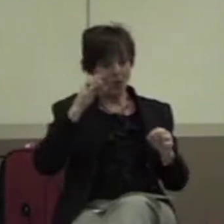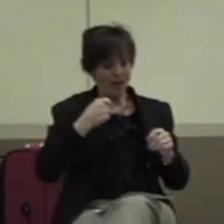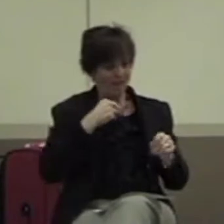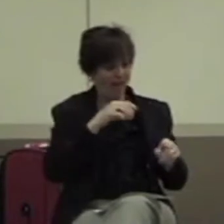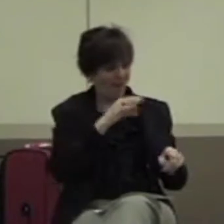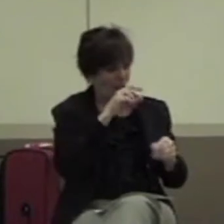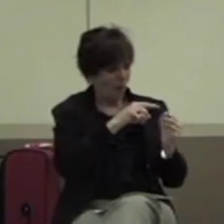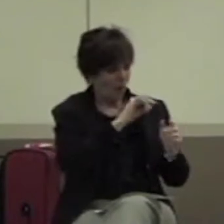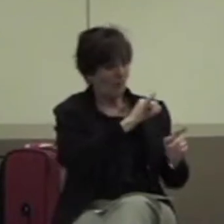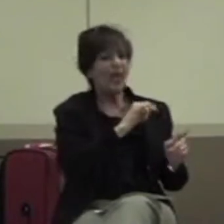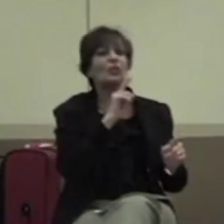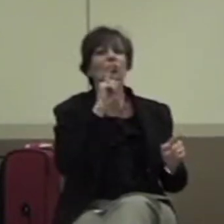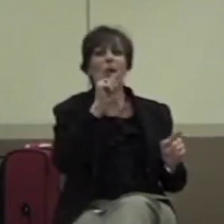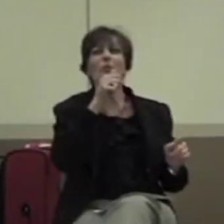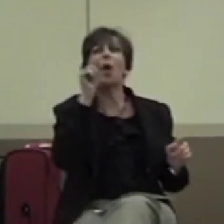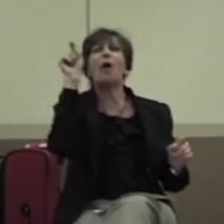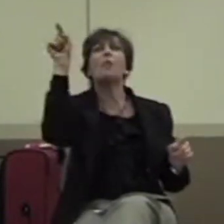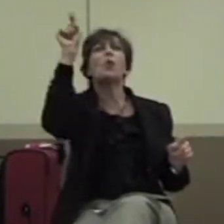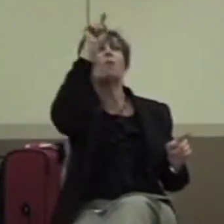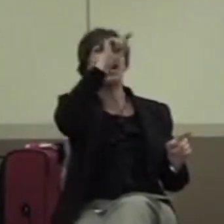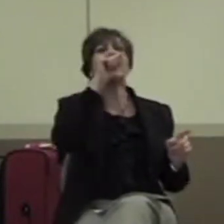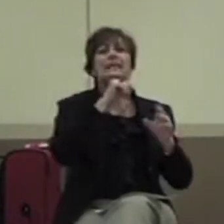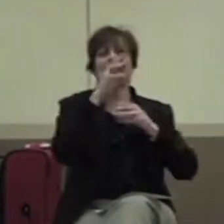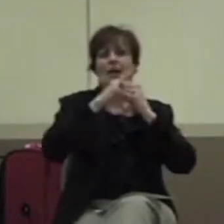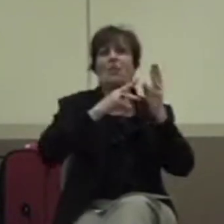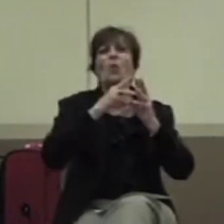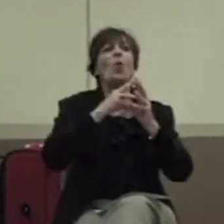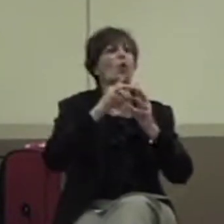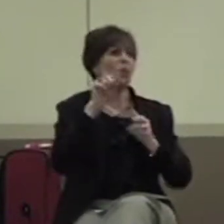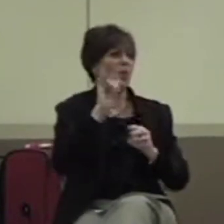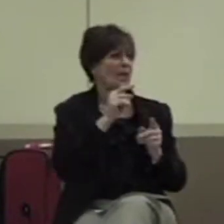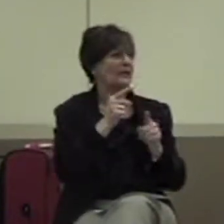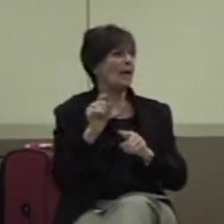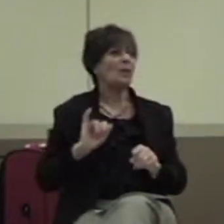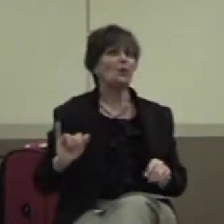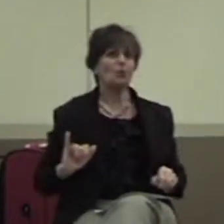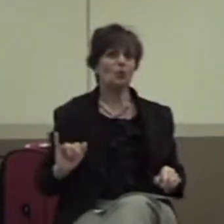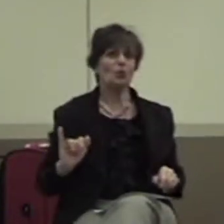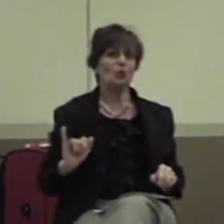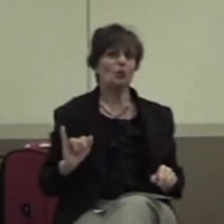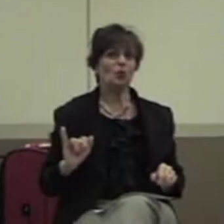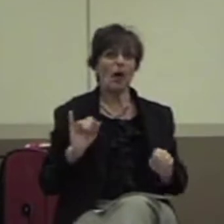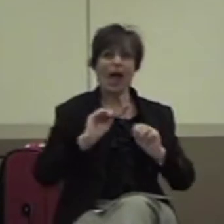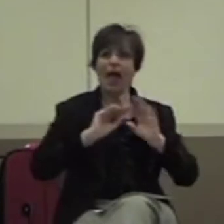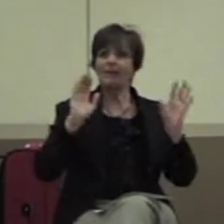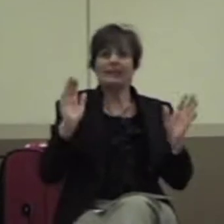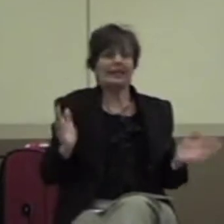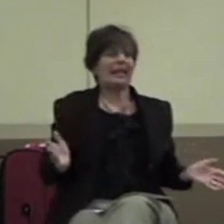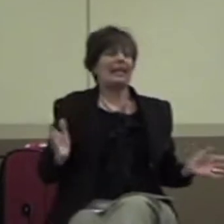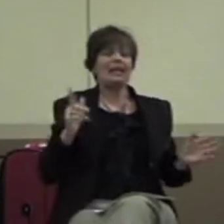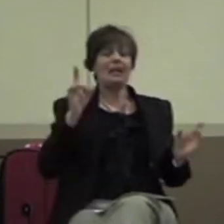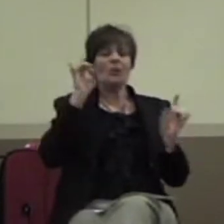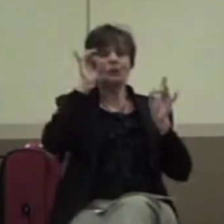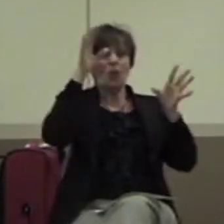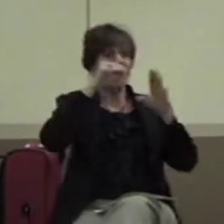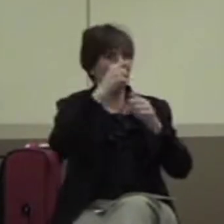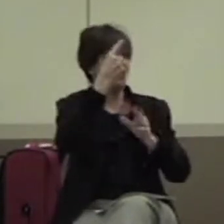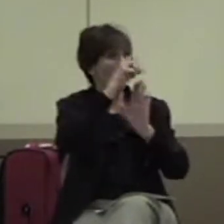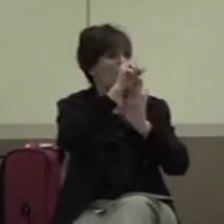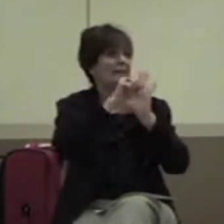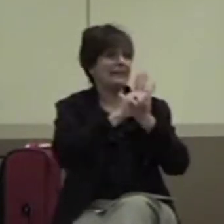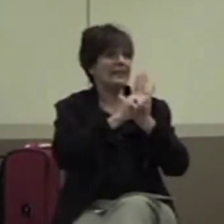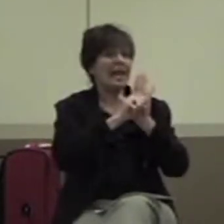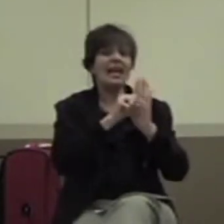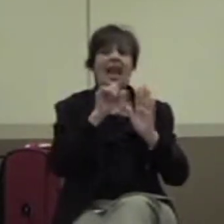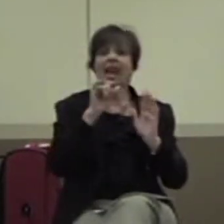if I found out about this, surely there are other pockets of the world where this is happening. But obviously it was rampant in that one